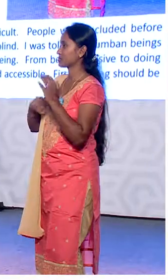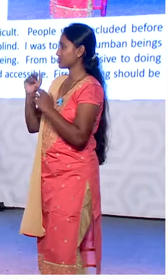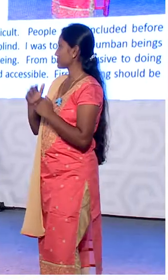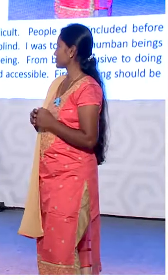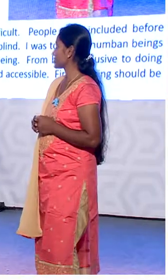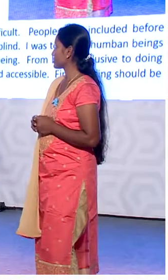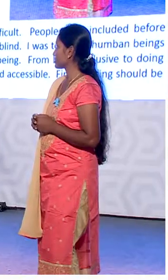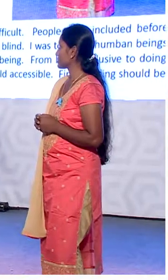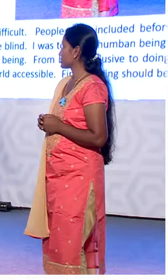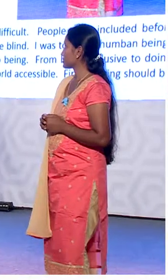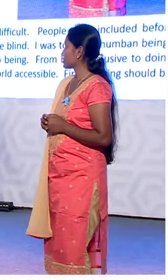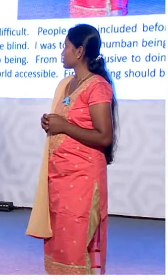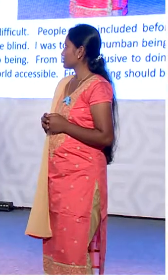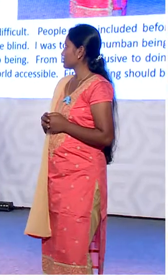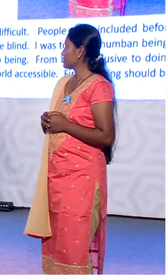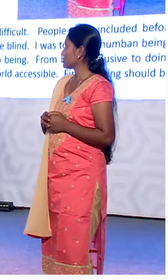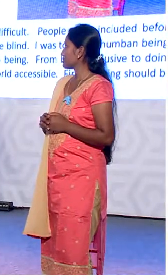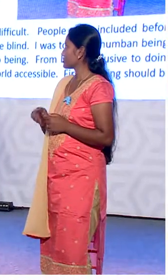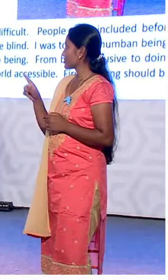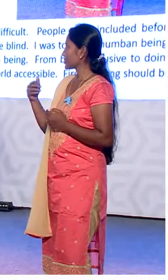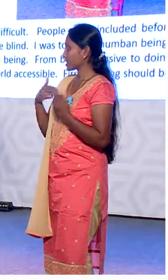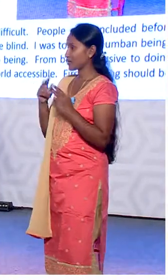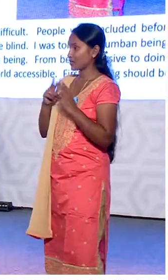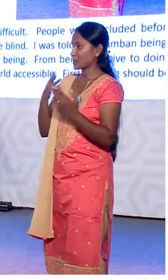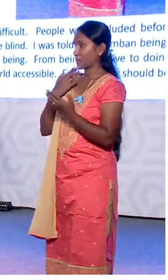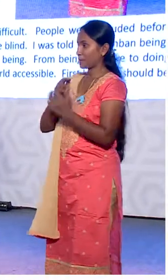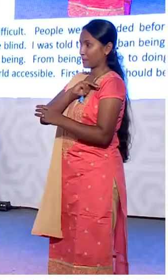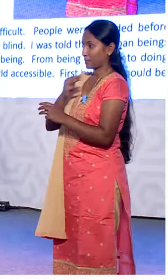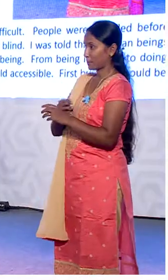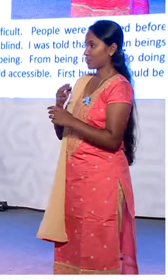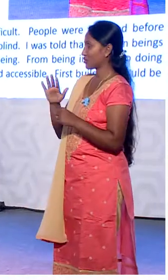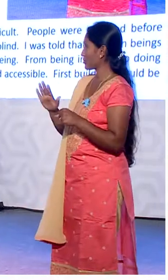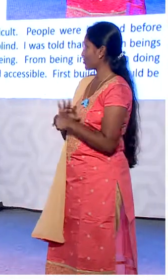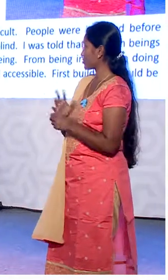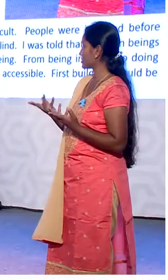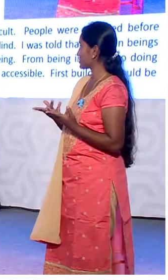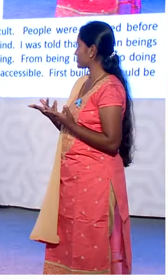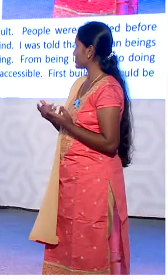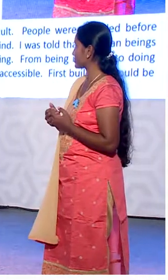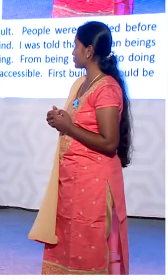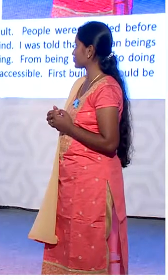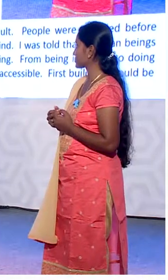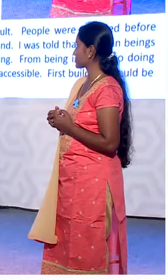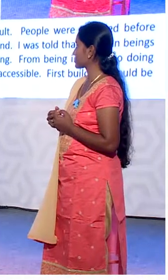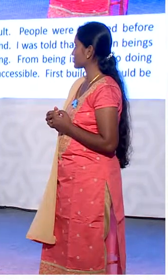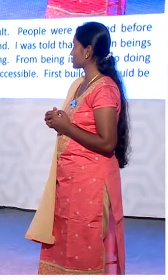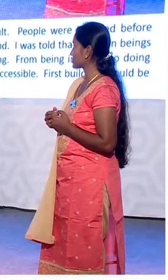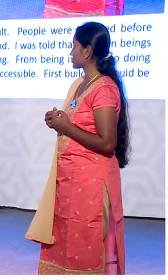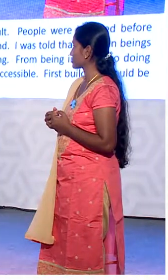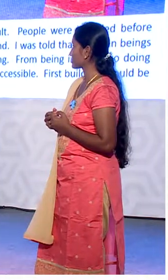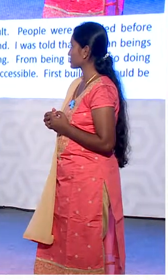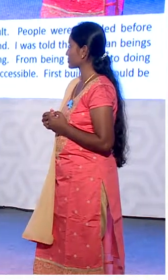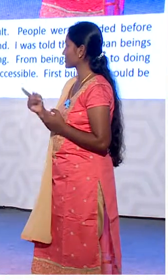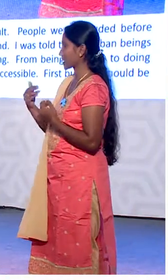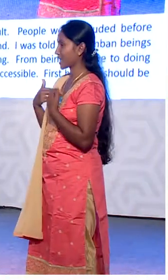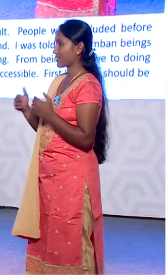today, even though I have read a very powerful quote of Mahatma Gandhi, your beloved ancestor, saying that I don't